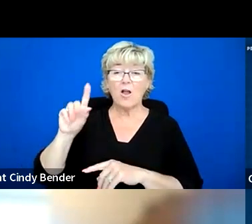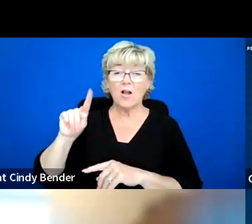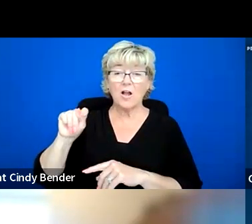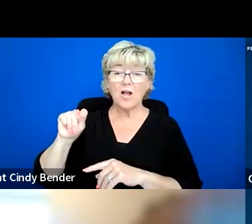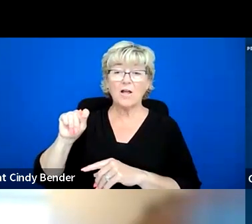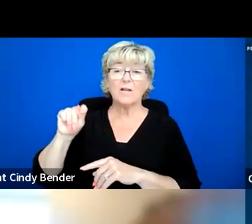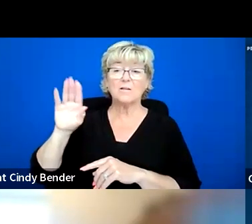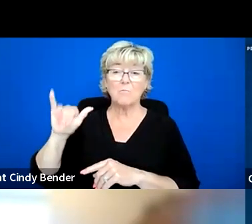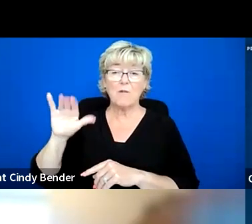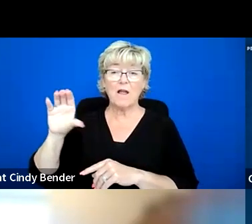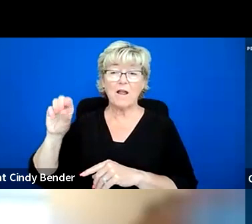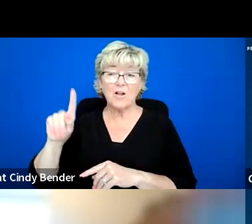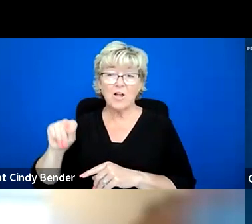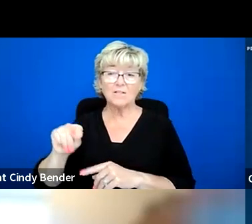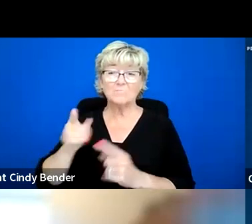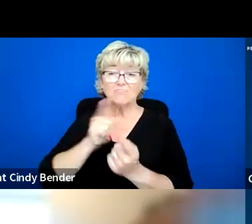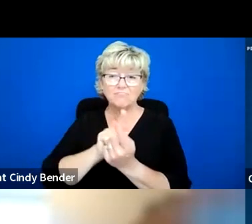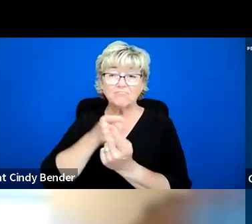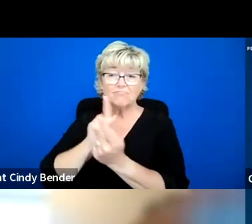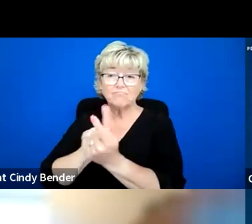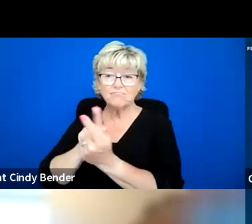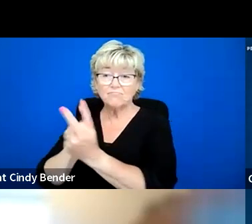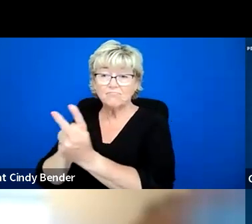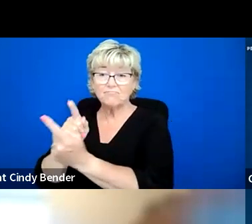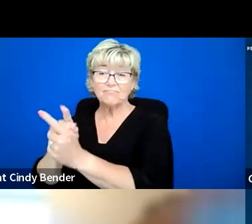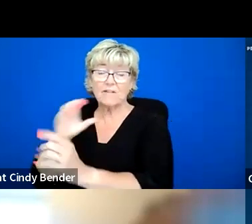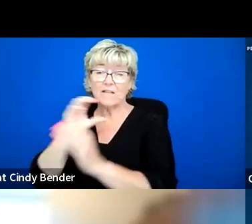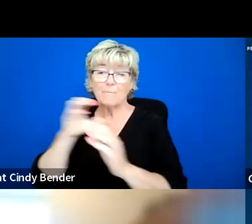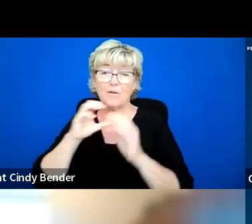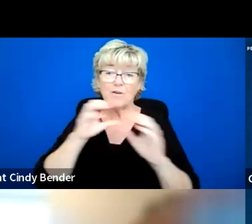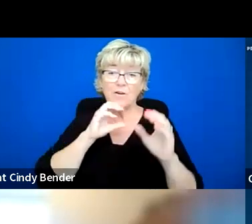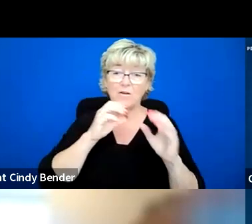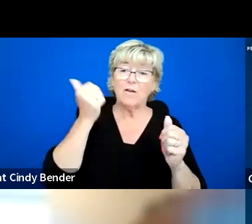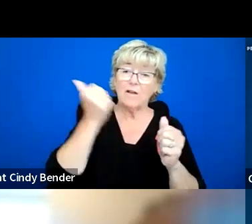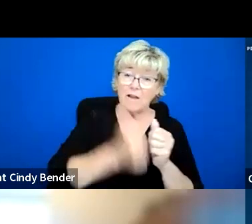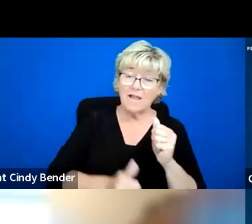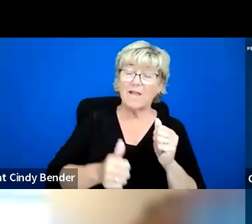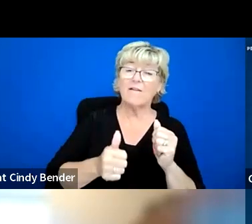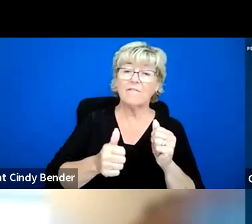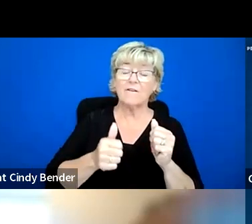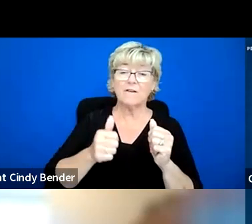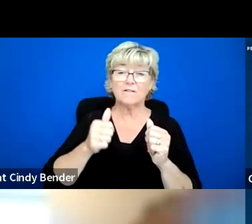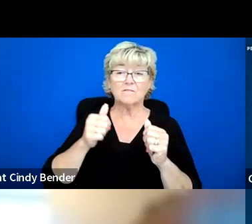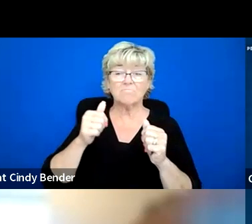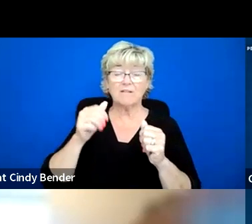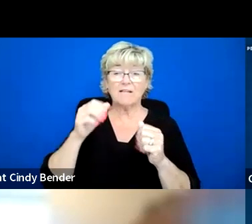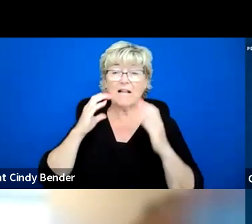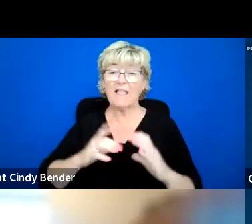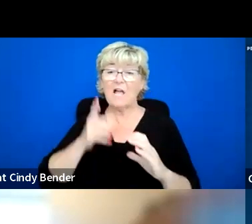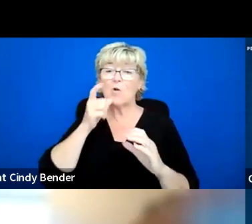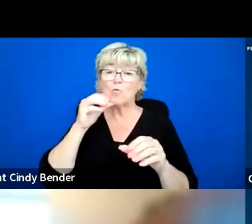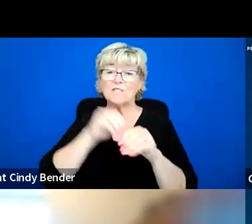to, speaking with or communicating with every shelter client. So they